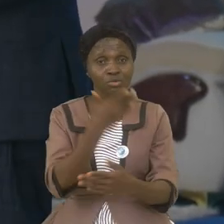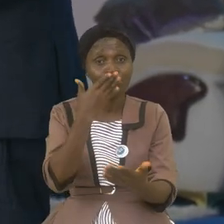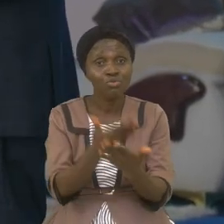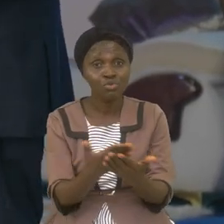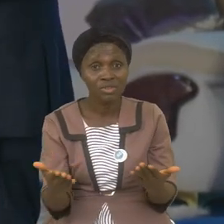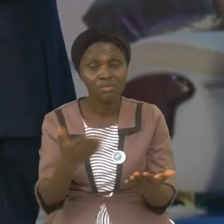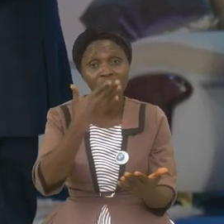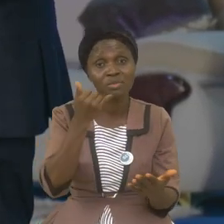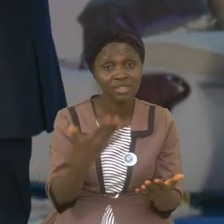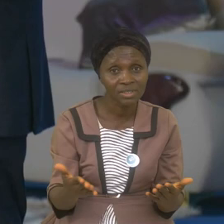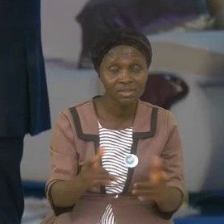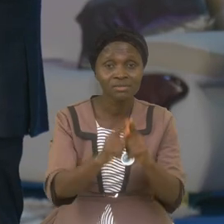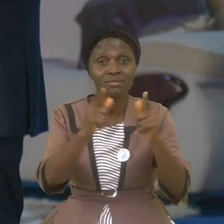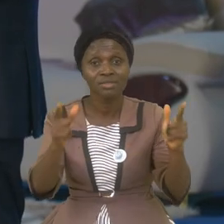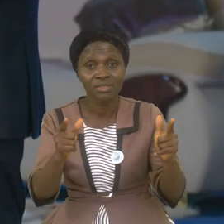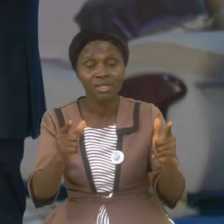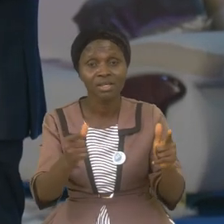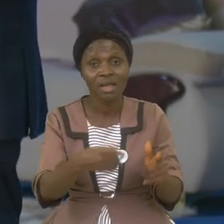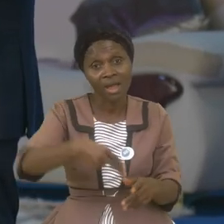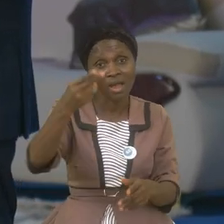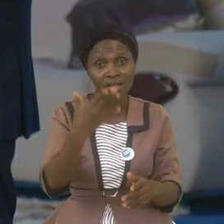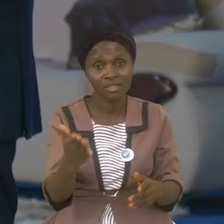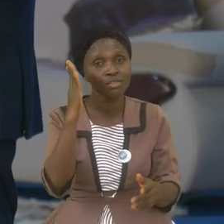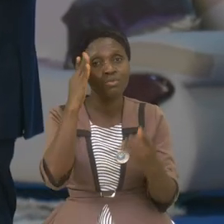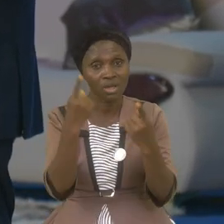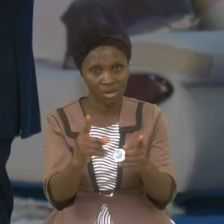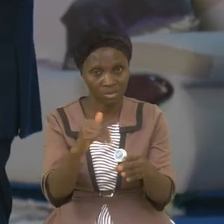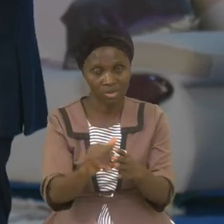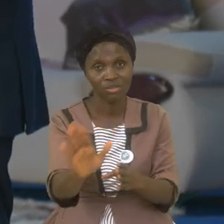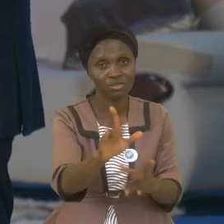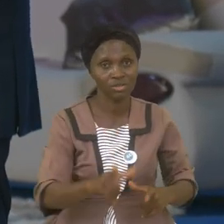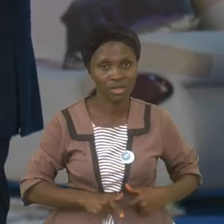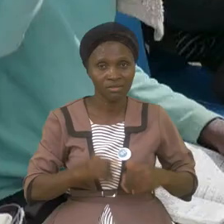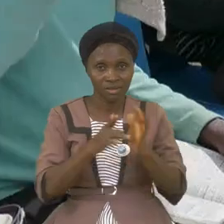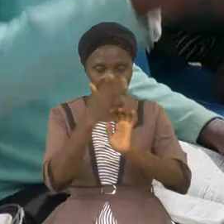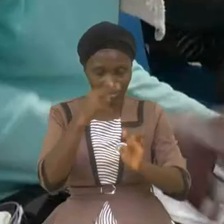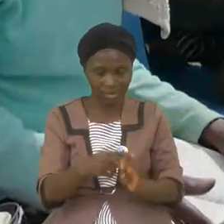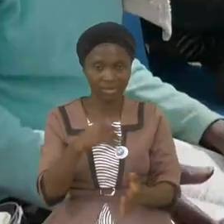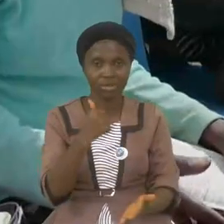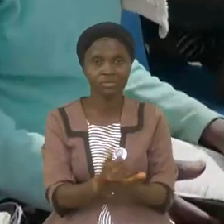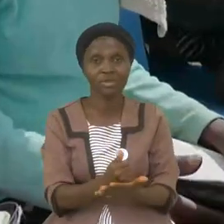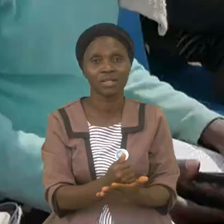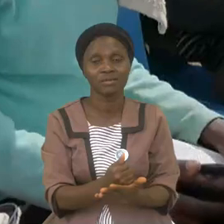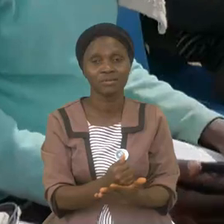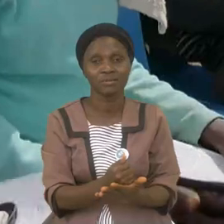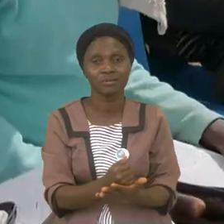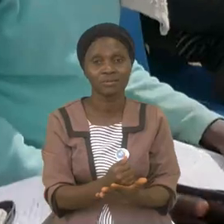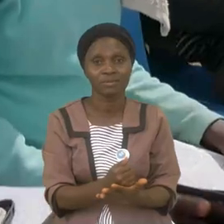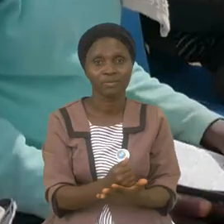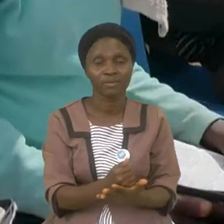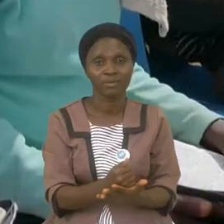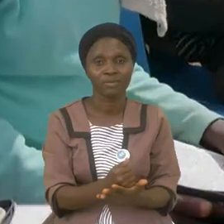things, higher things will be taking place in your life in Jesus' name. Amen. He